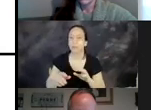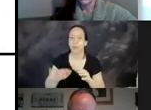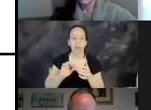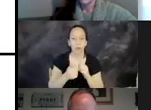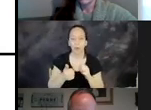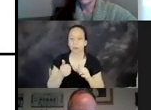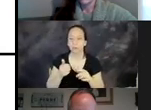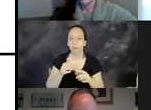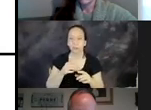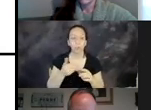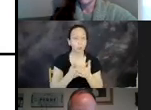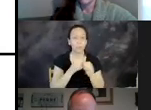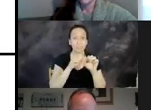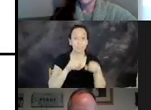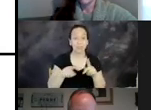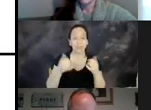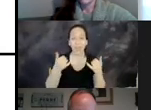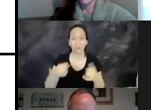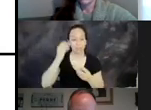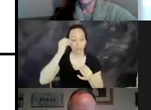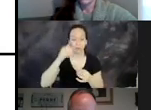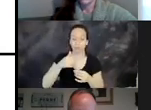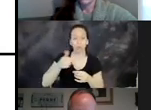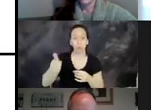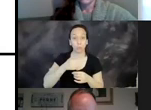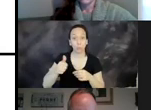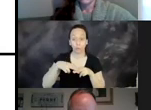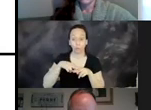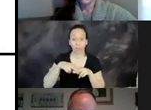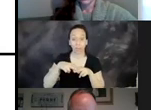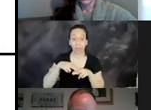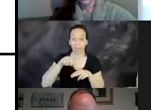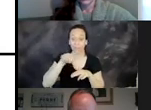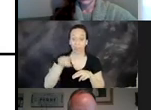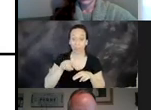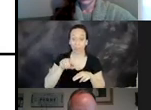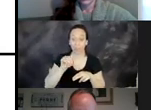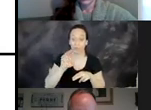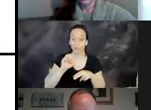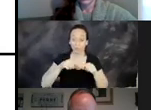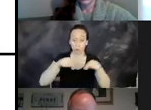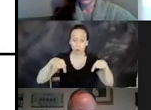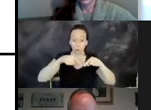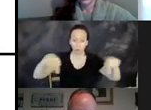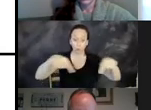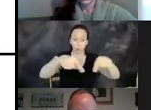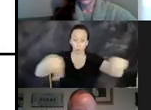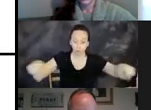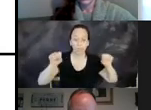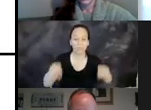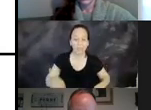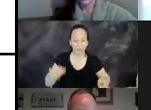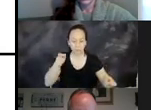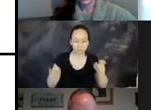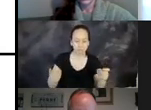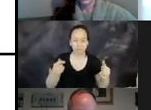the commuter rail when we think about zoned fares. So thank you. Okay, we have another question that's come through the chat. How